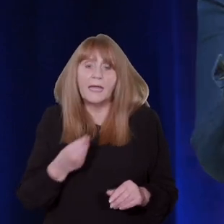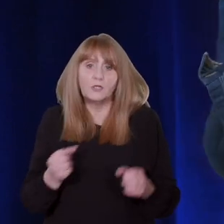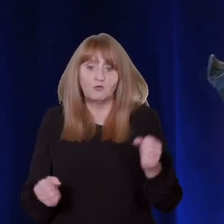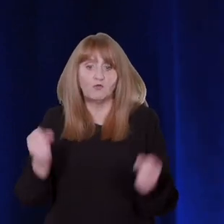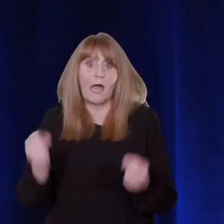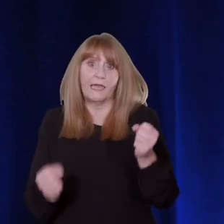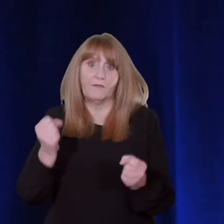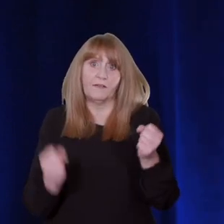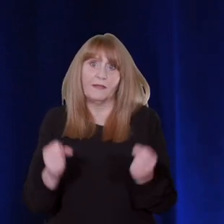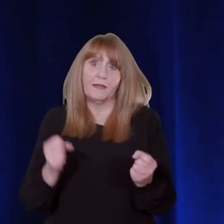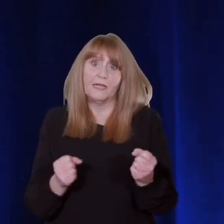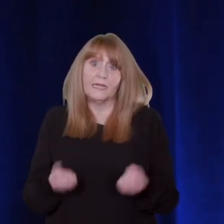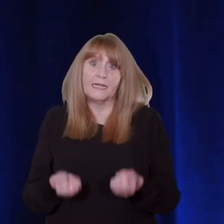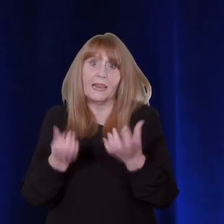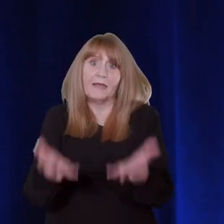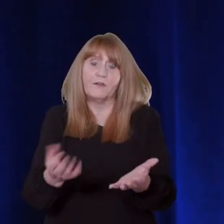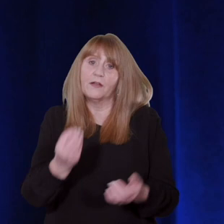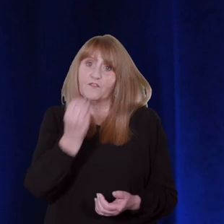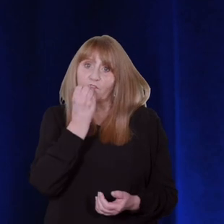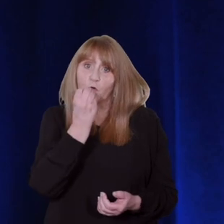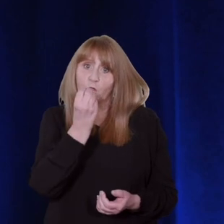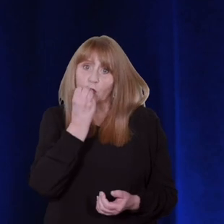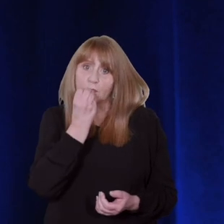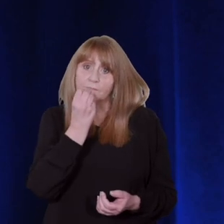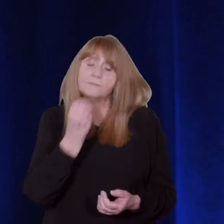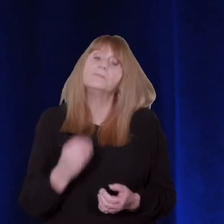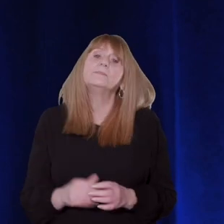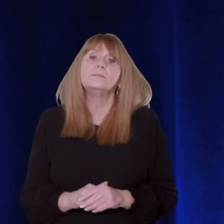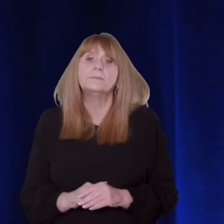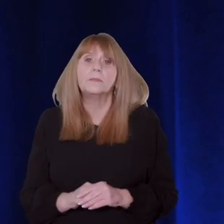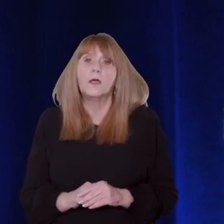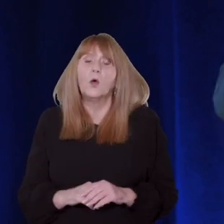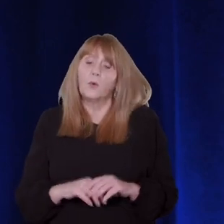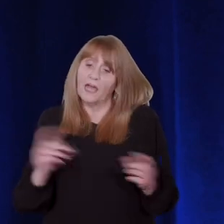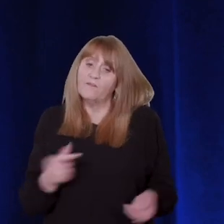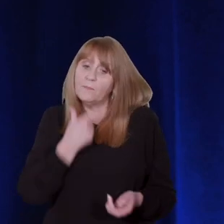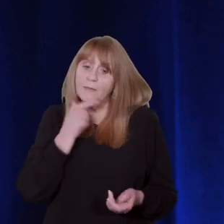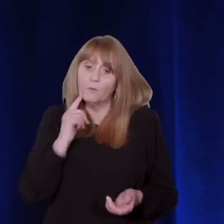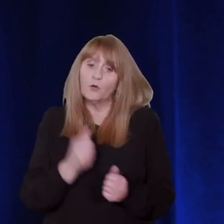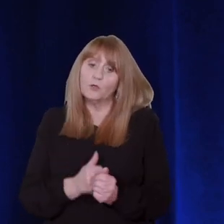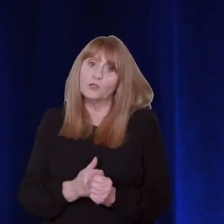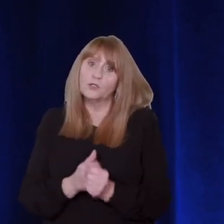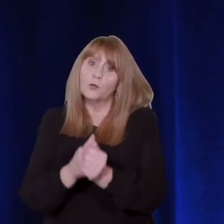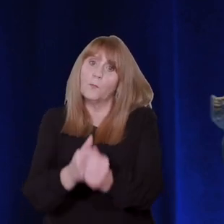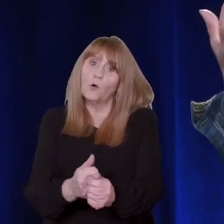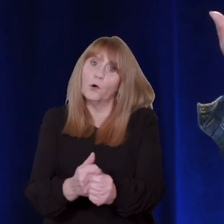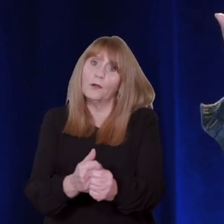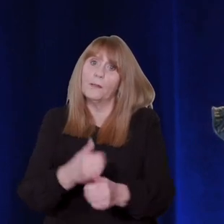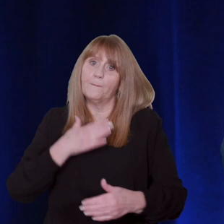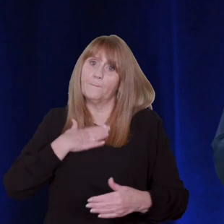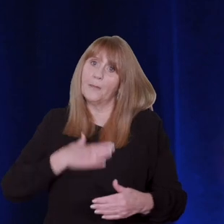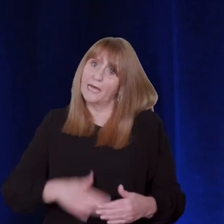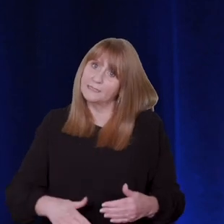person making food in the kitchens. We've people who are supporting the pastors when we're in the meetings and afforded